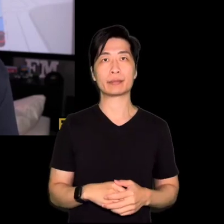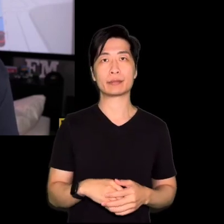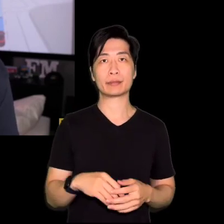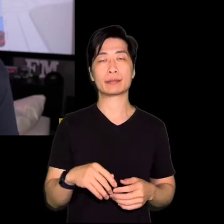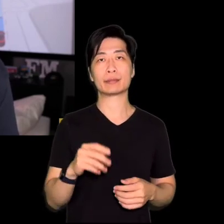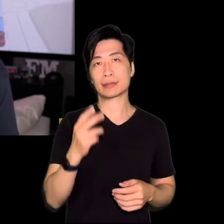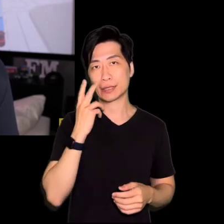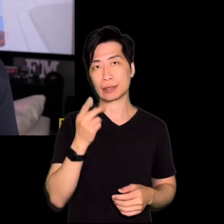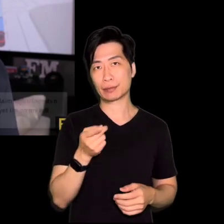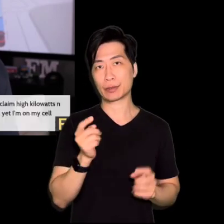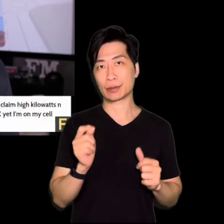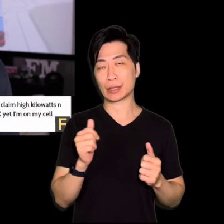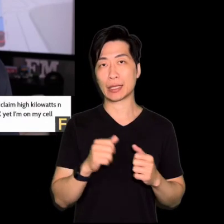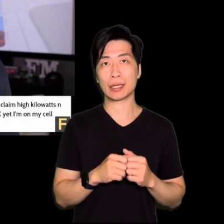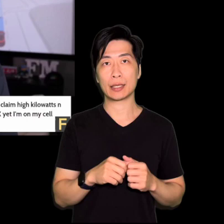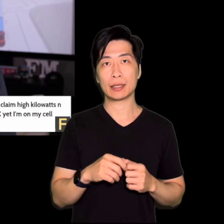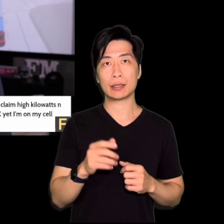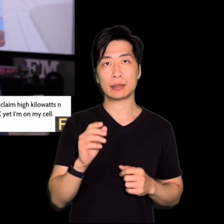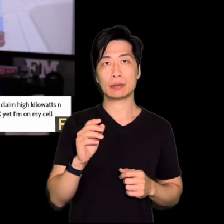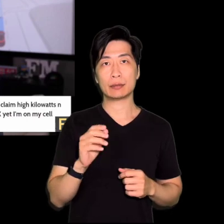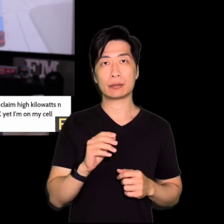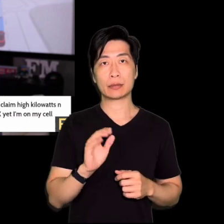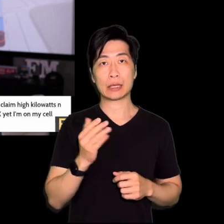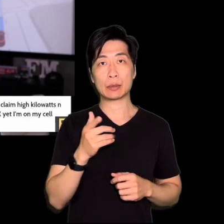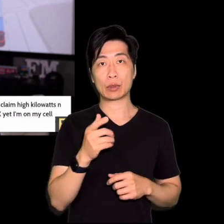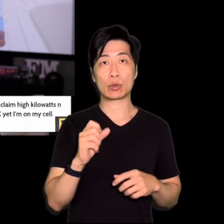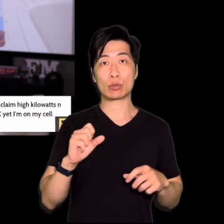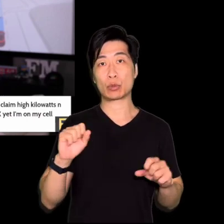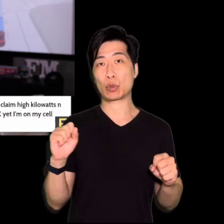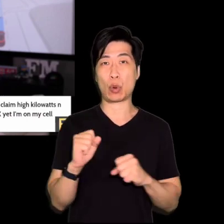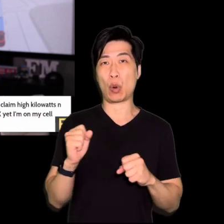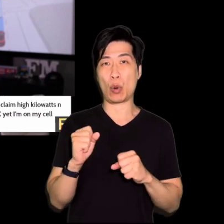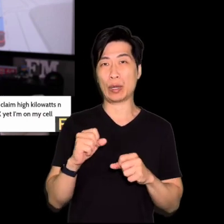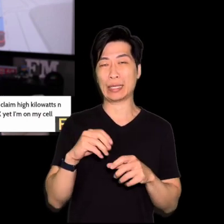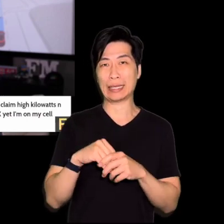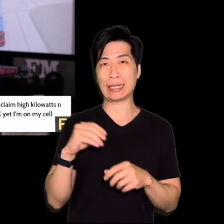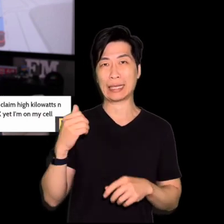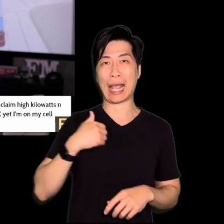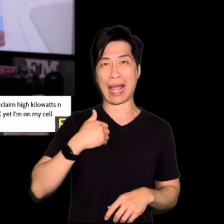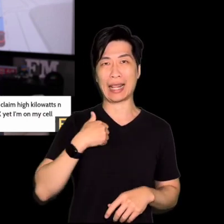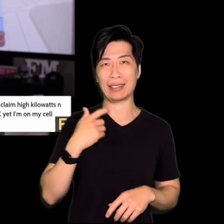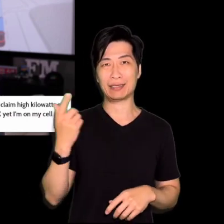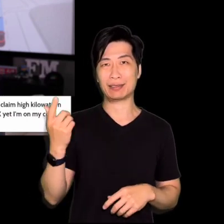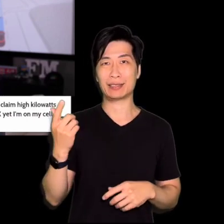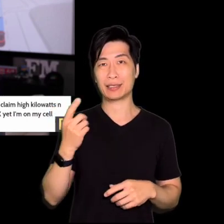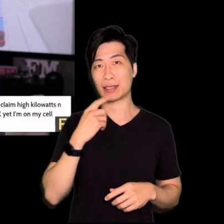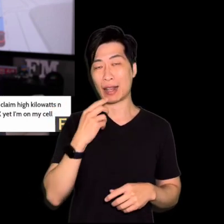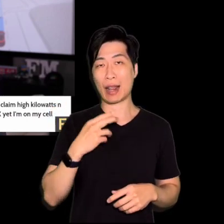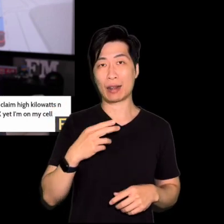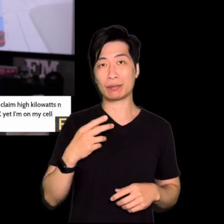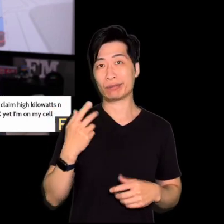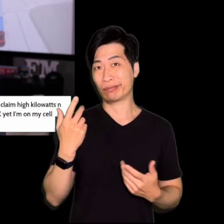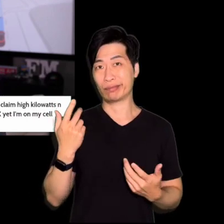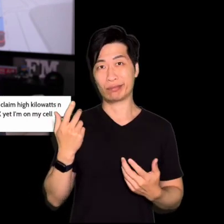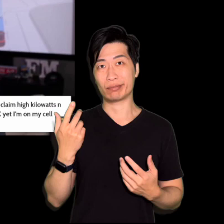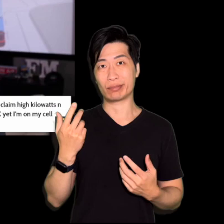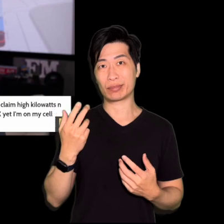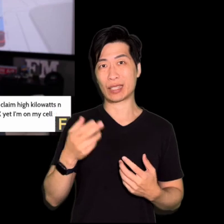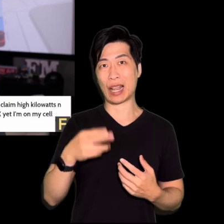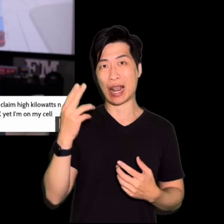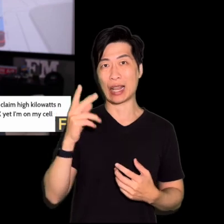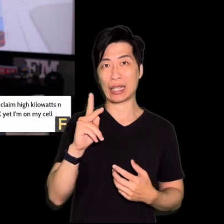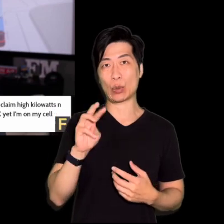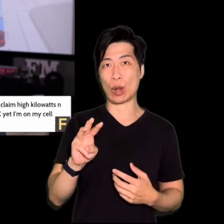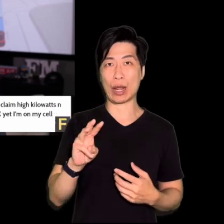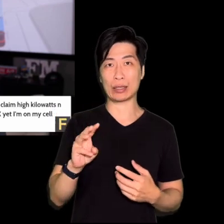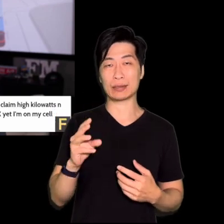here. So let's pull up this one real quick. Seems Cold Snaps in Canada has some charge stations lineups, claim high kilowatts in